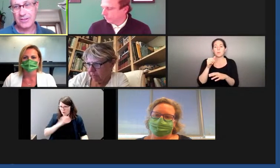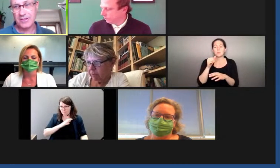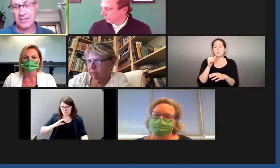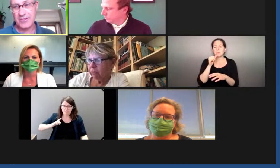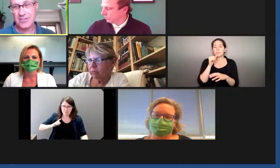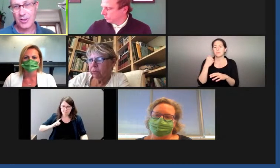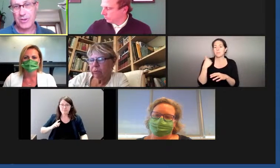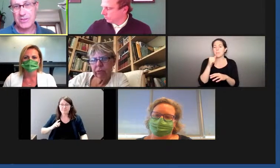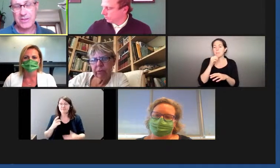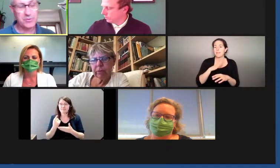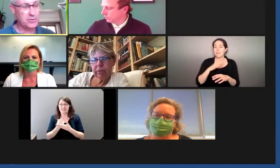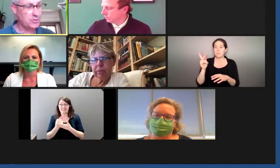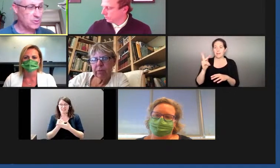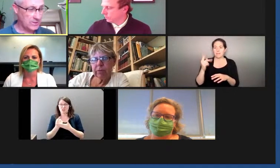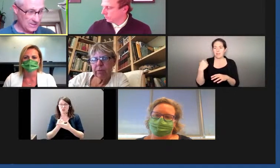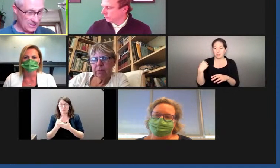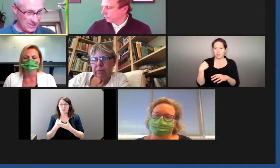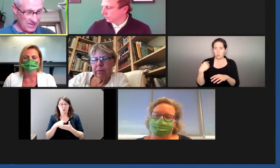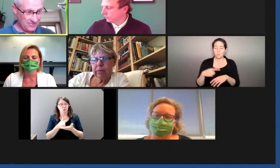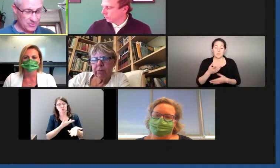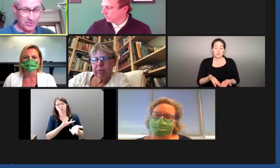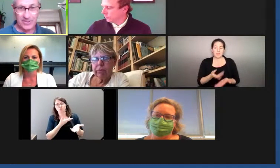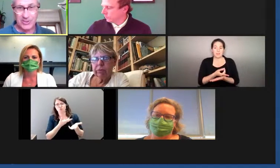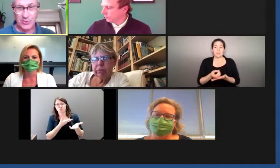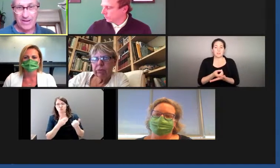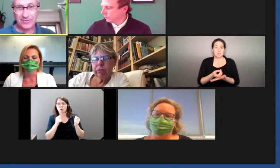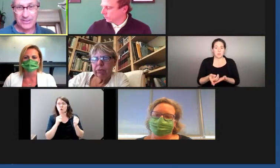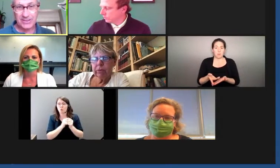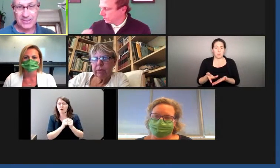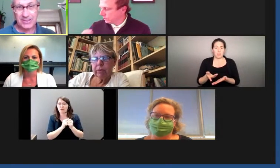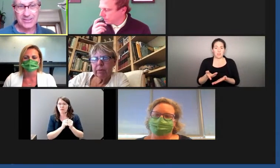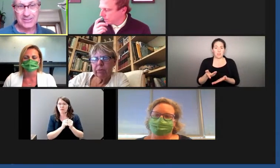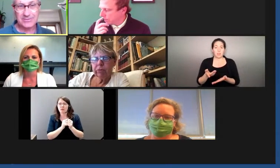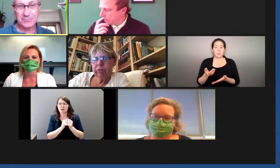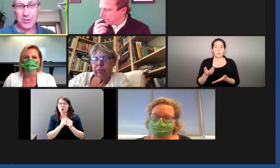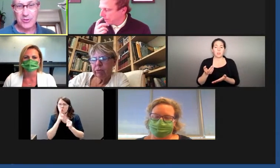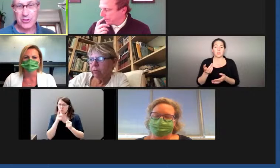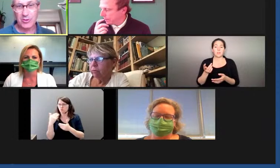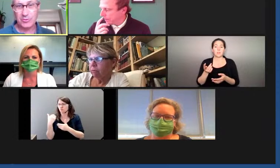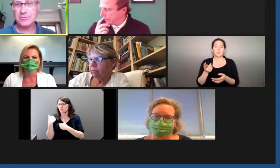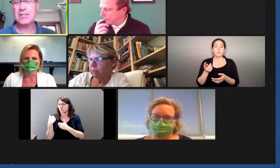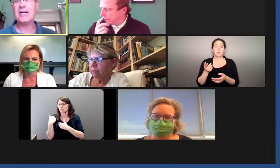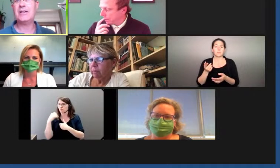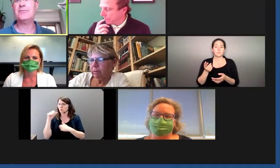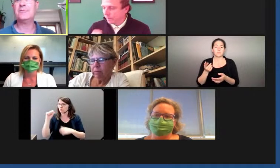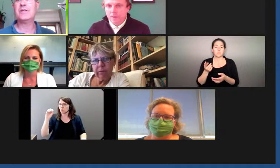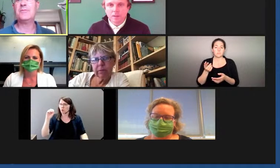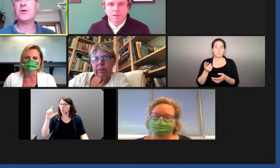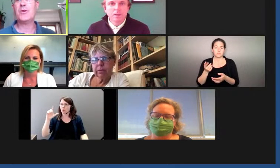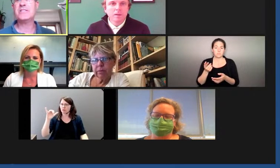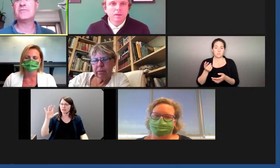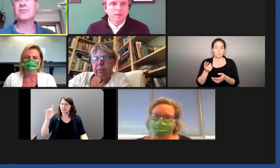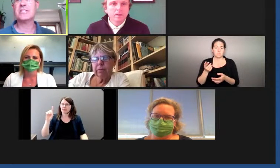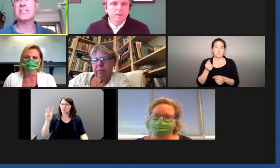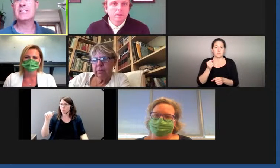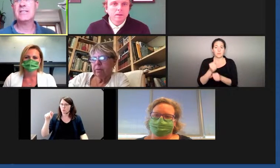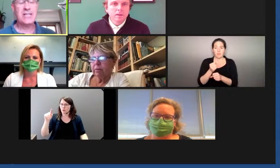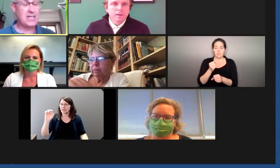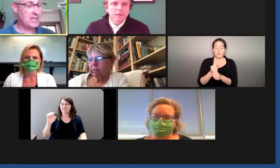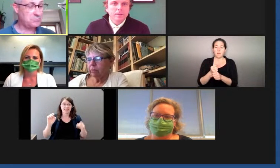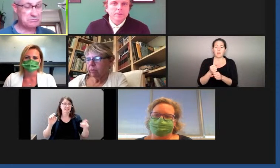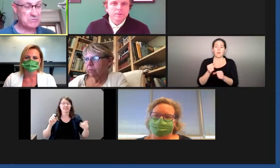the solid waste people who have sort of a traveling roadshow about waste